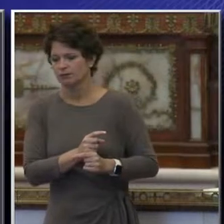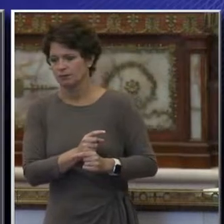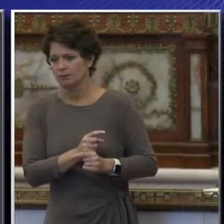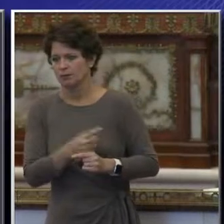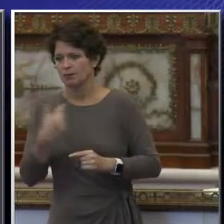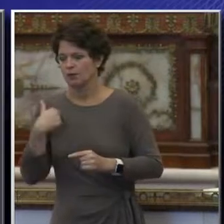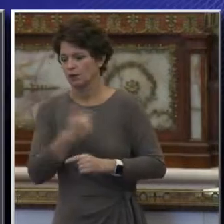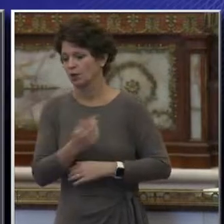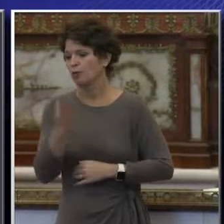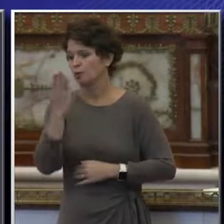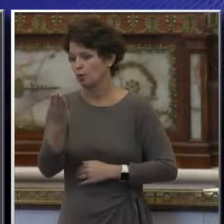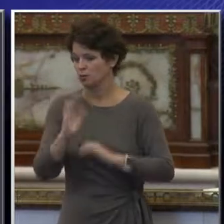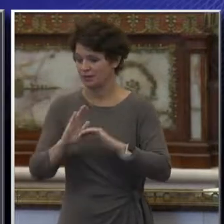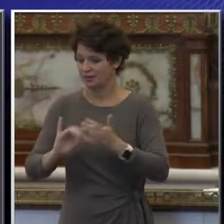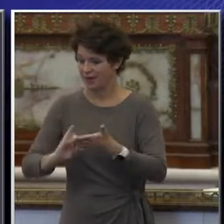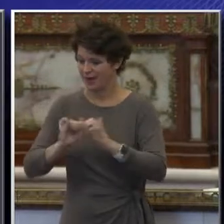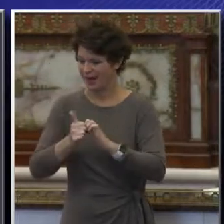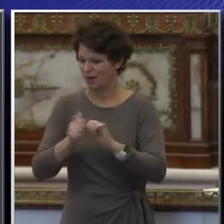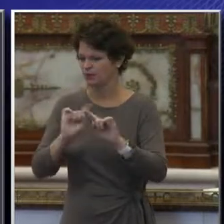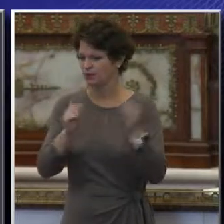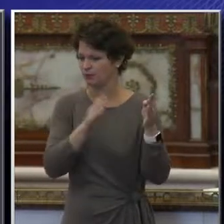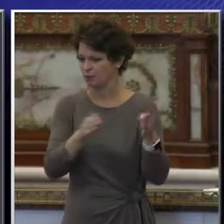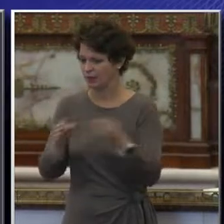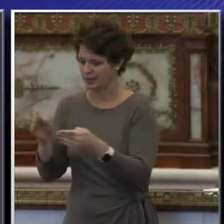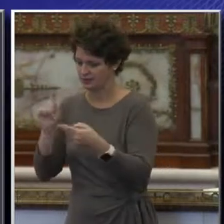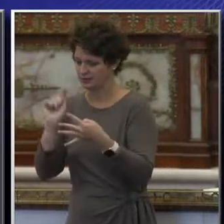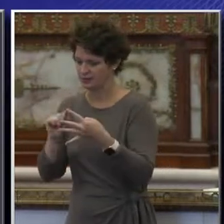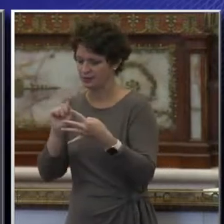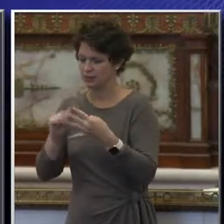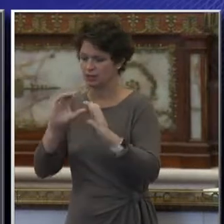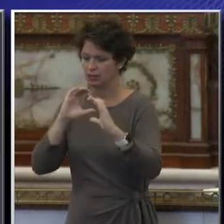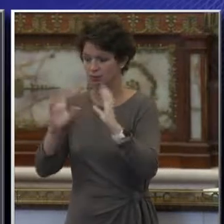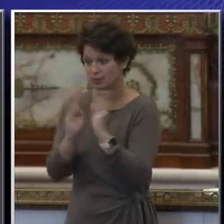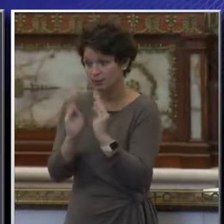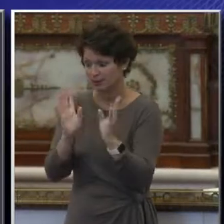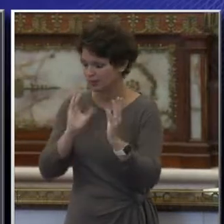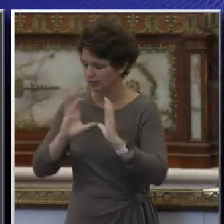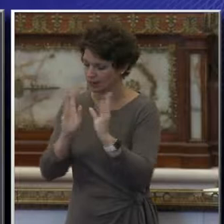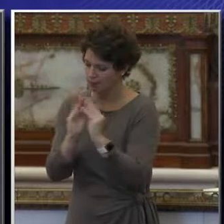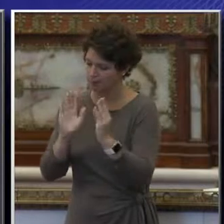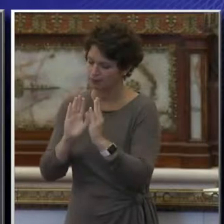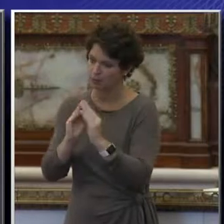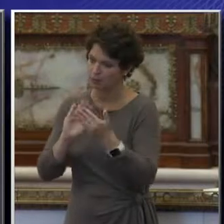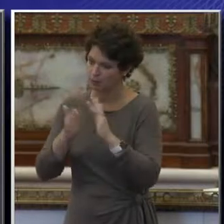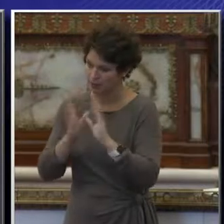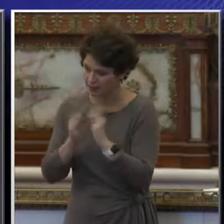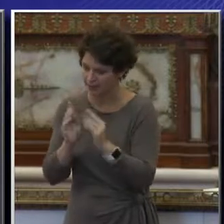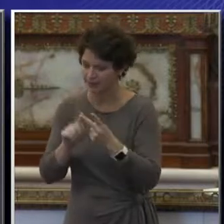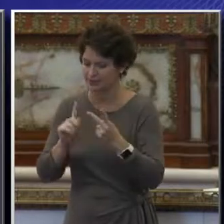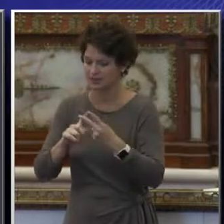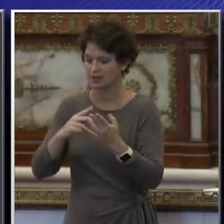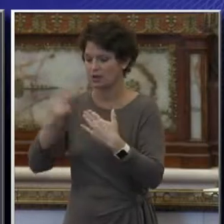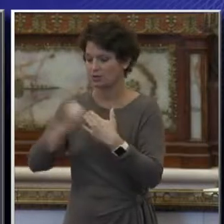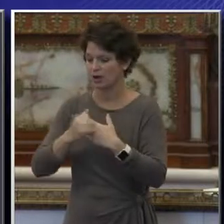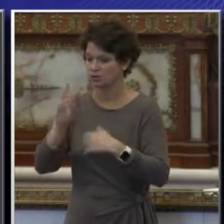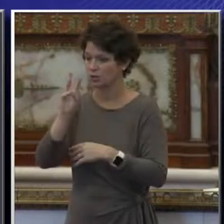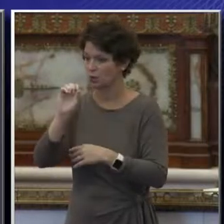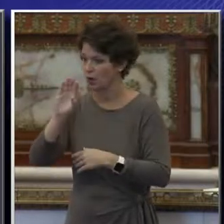we're proposing to do that in several different ways, whether it be community meetings, having active project